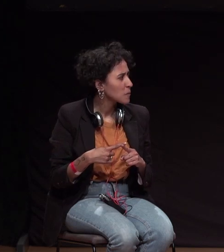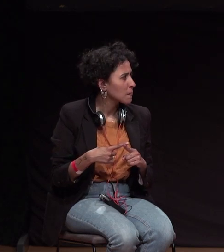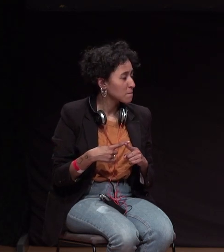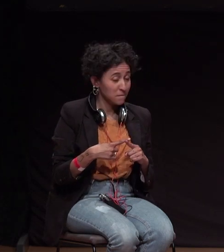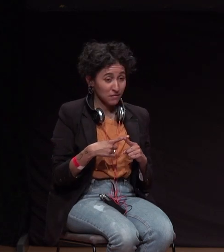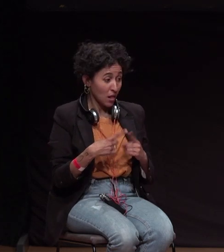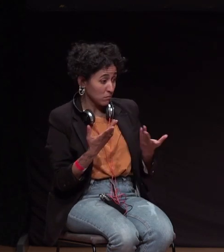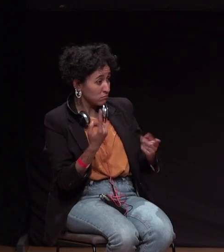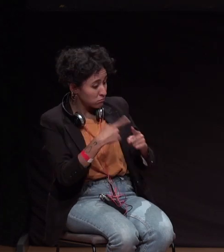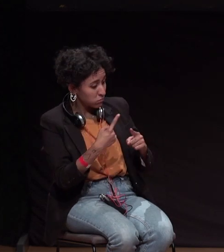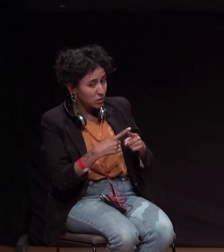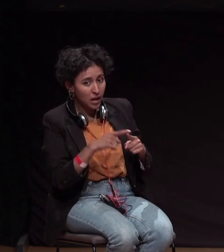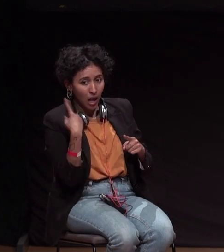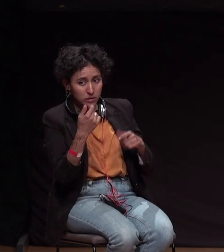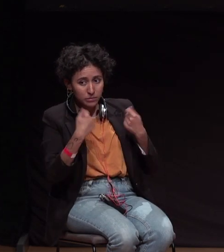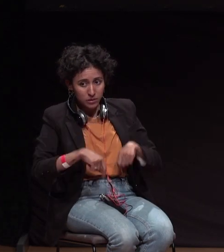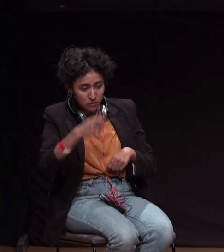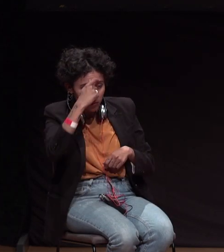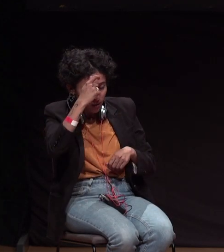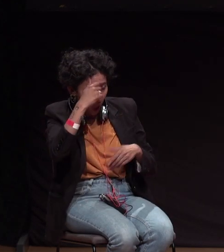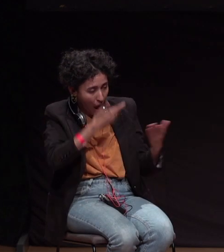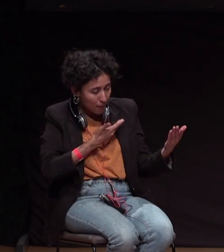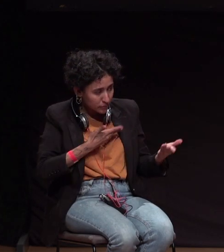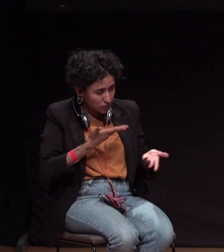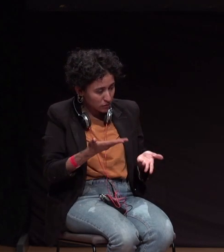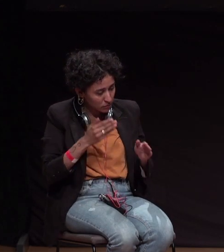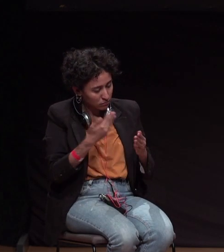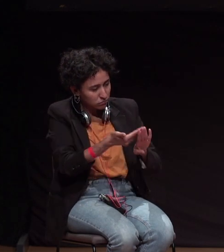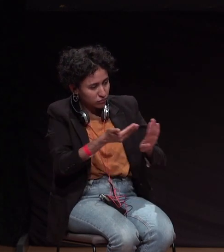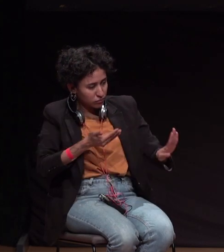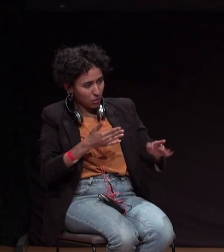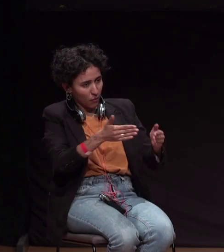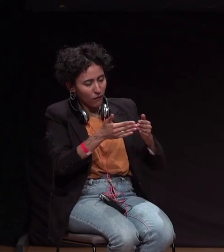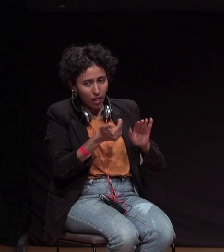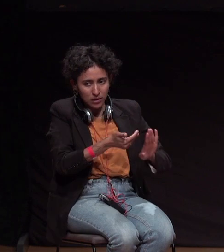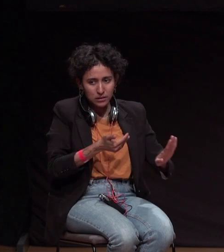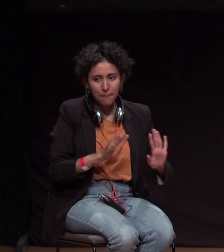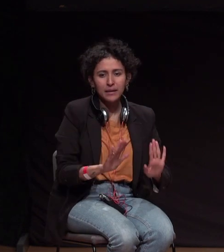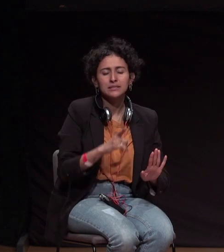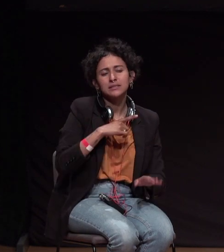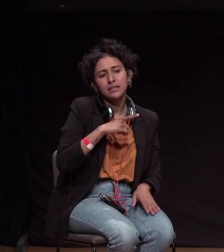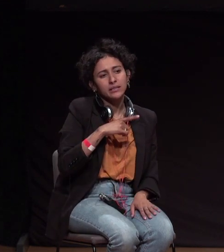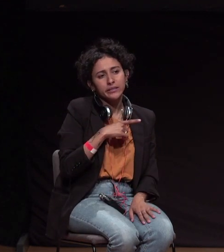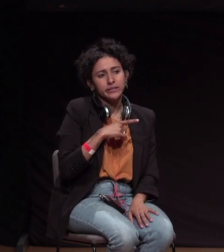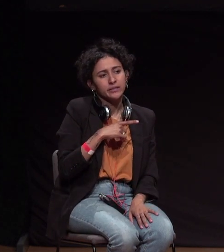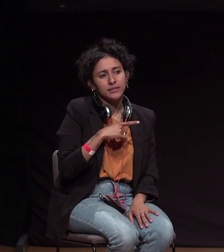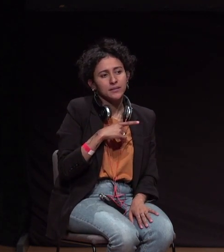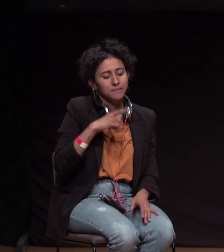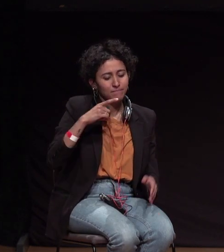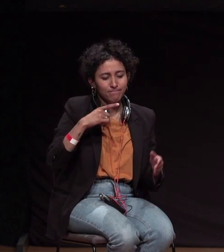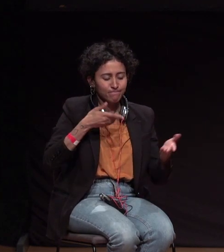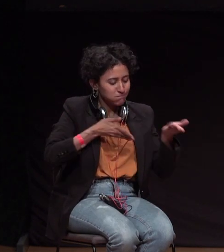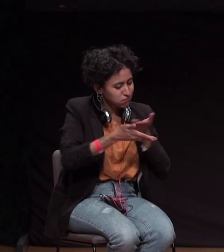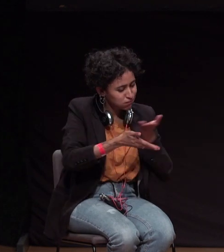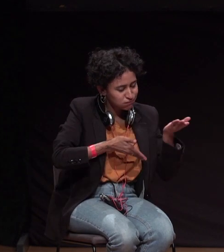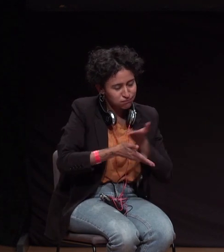up." And that was essentially the conversation. So yeah, we're a lot of people and we roll pretty deep.